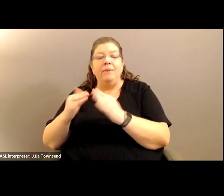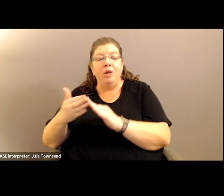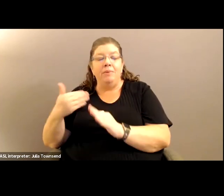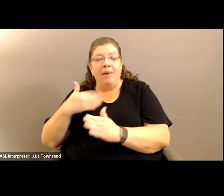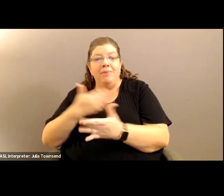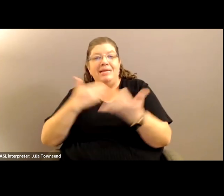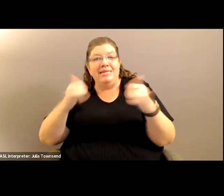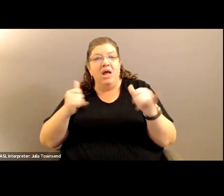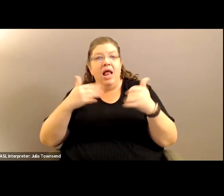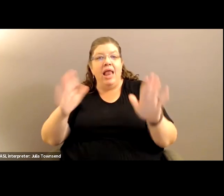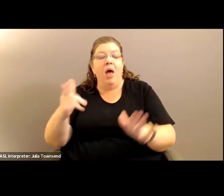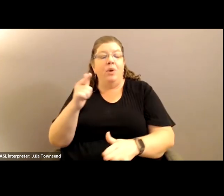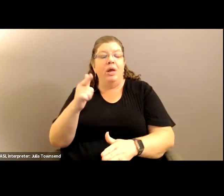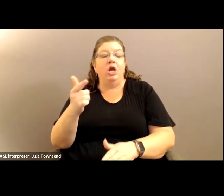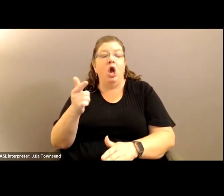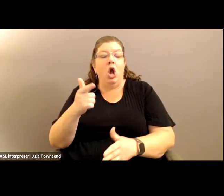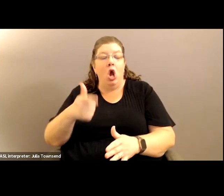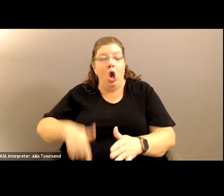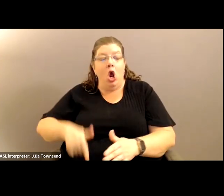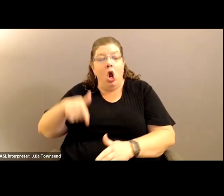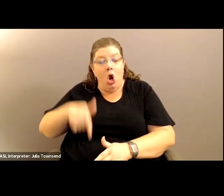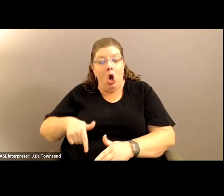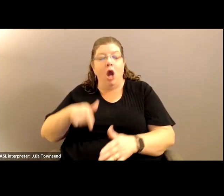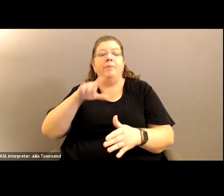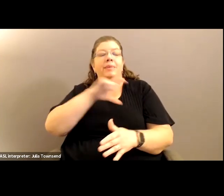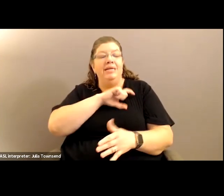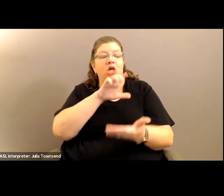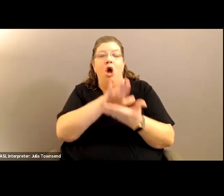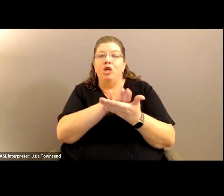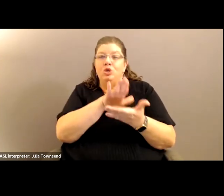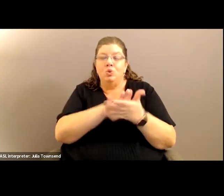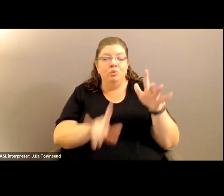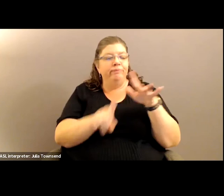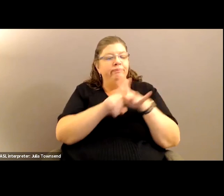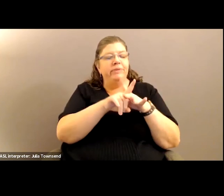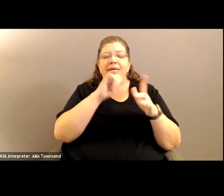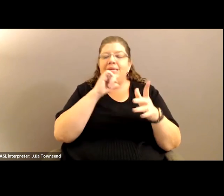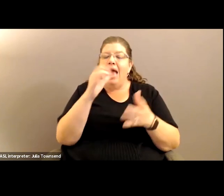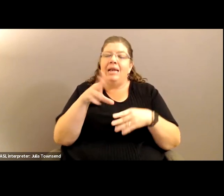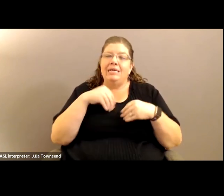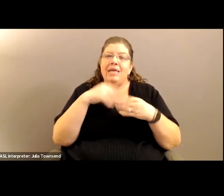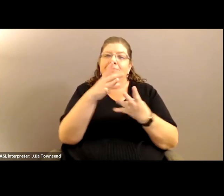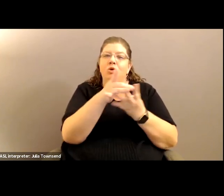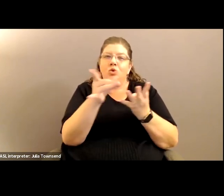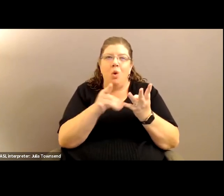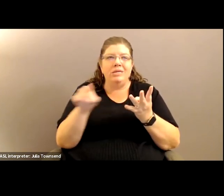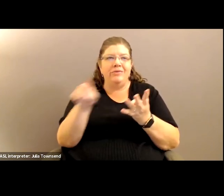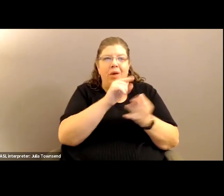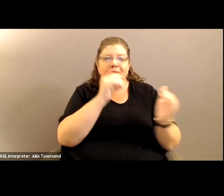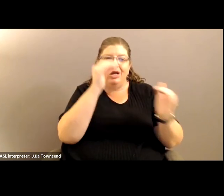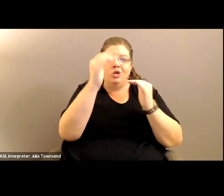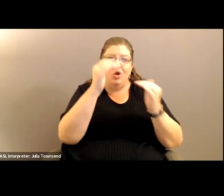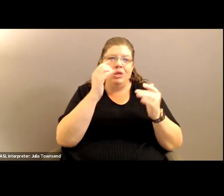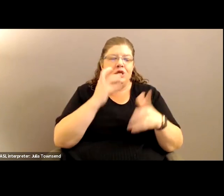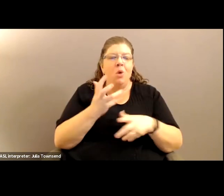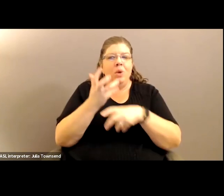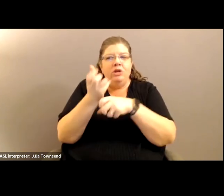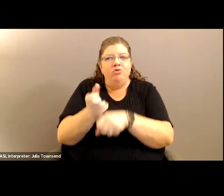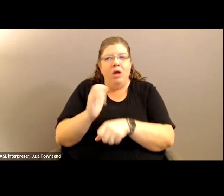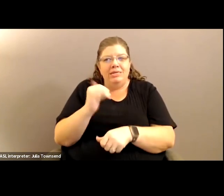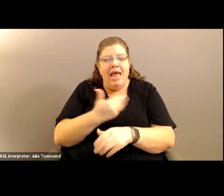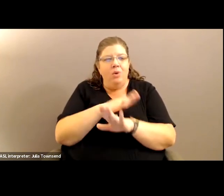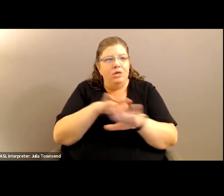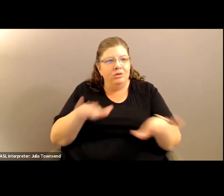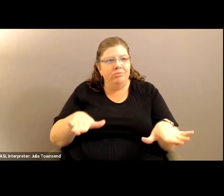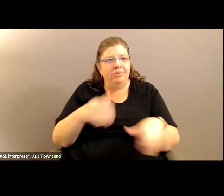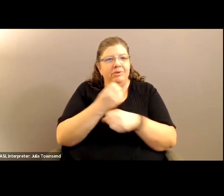armed police officers on school campuses is no longer an acceptable choice from the adults in whom we entrust our children's care and safety my